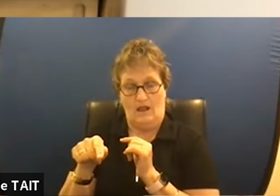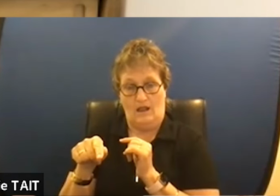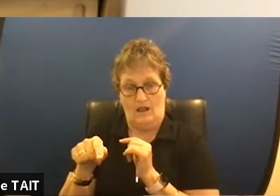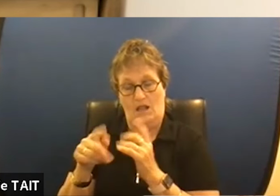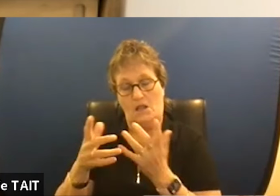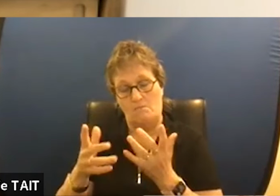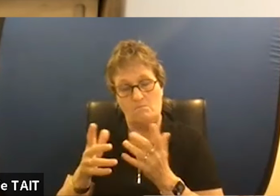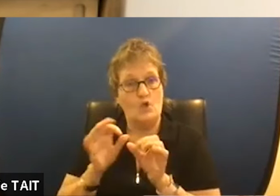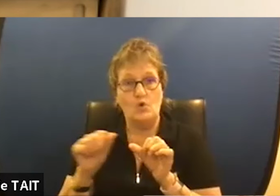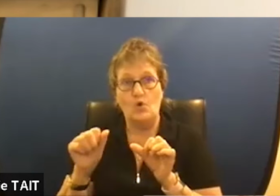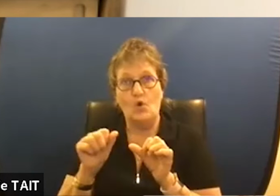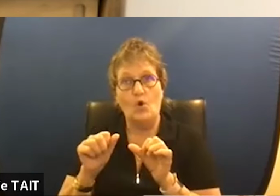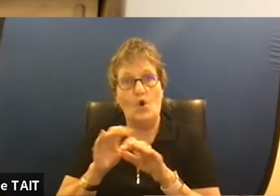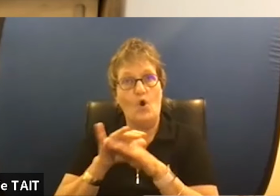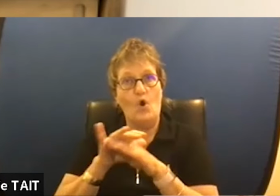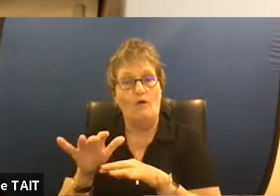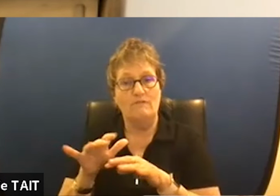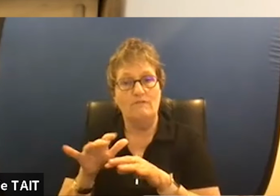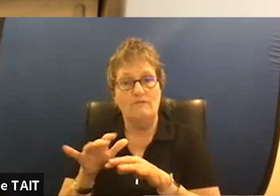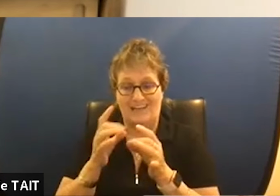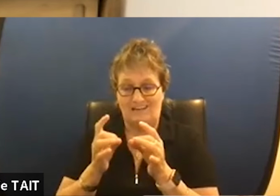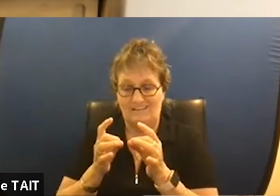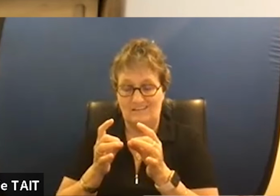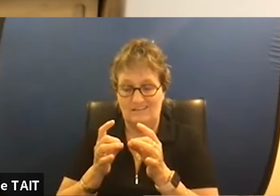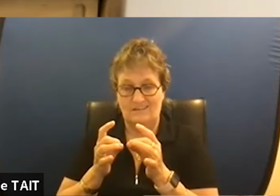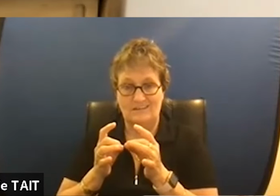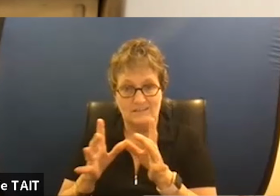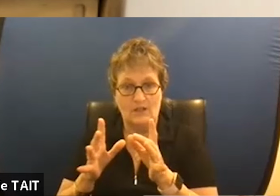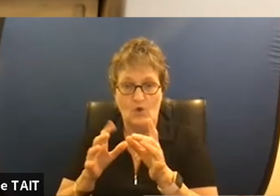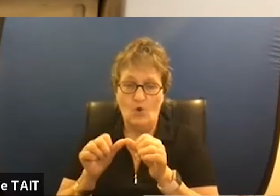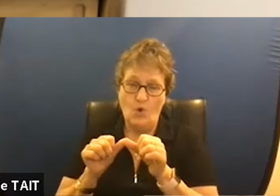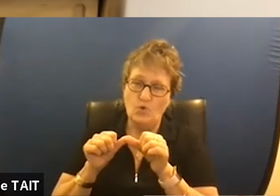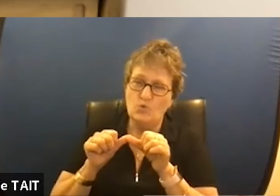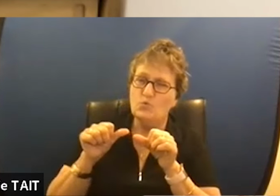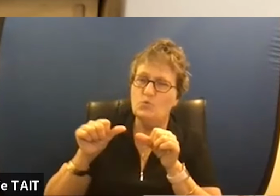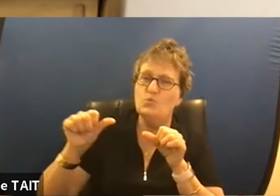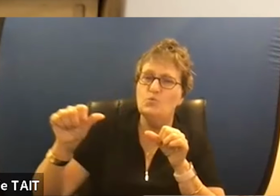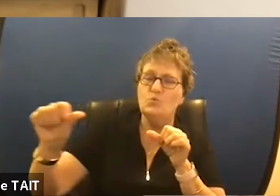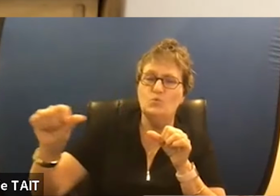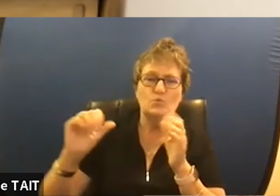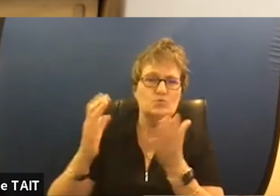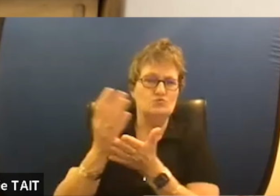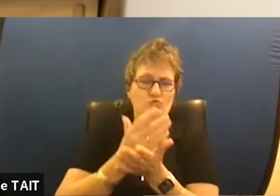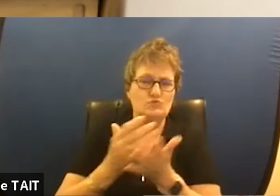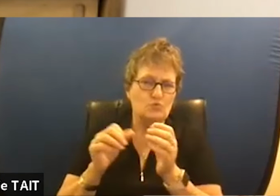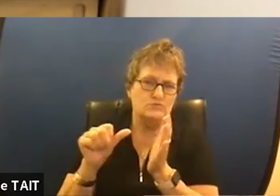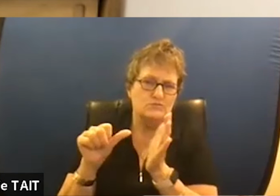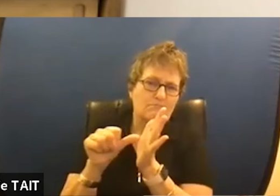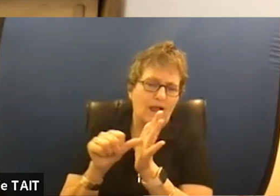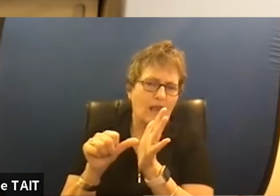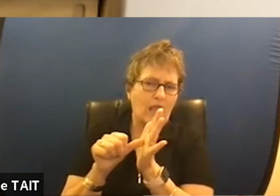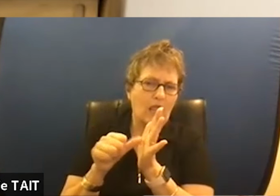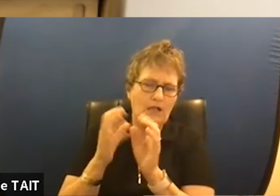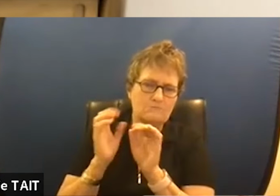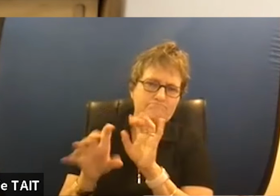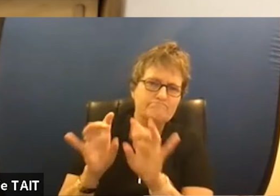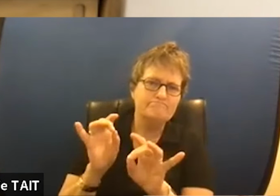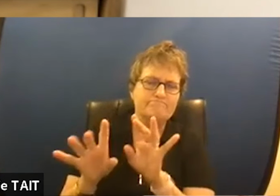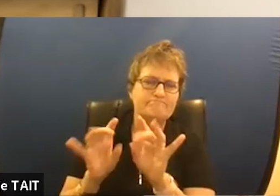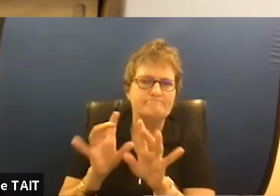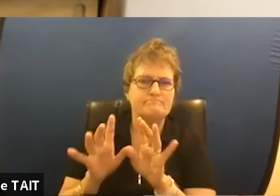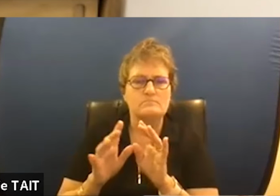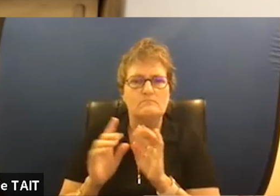It's not about starting from scratch or putting huge resources and money and stuff in. And a lot of what we're